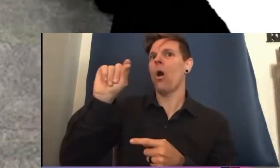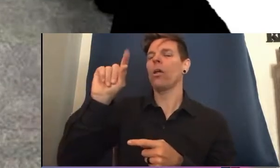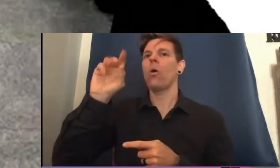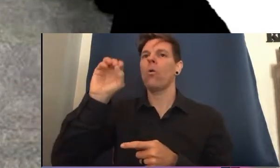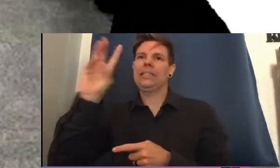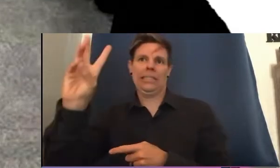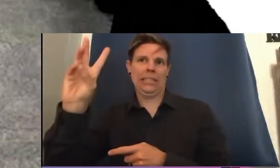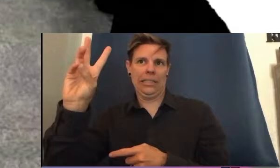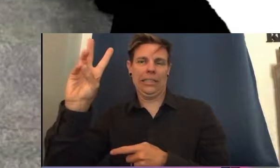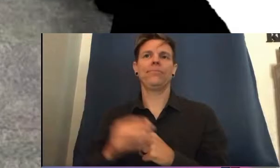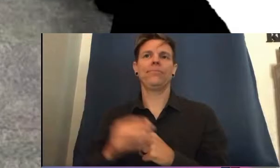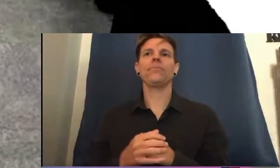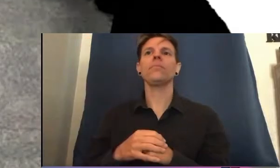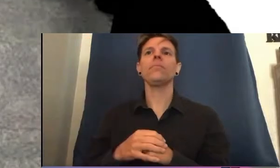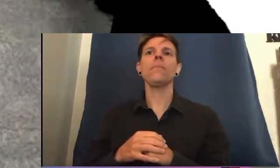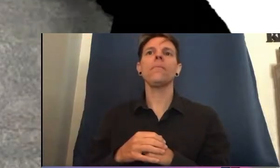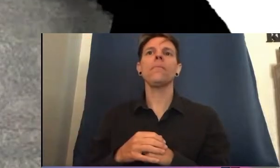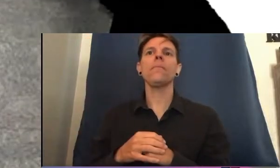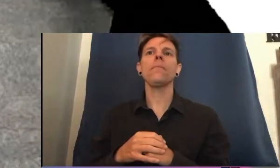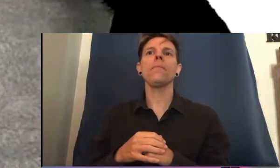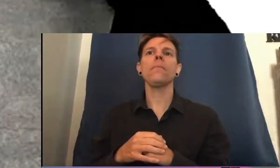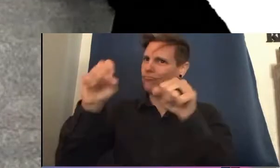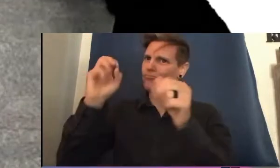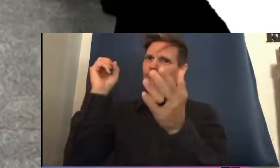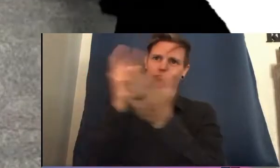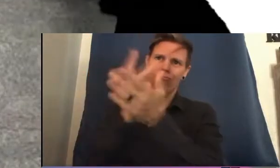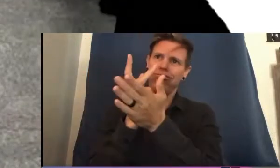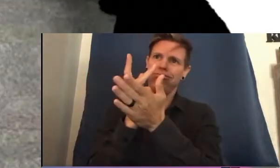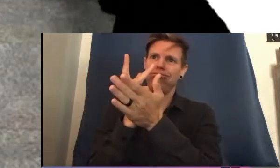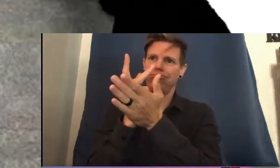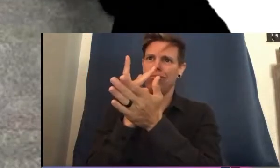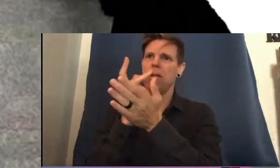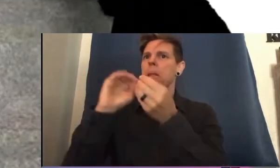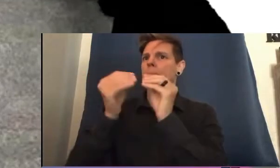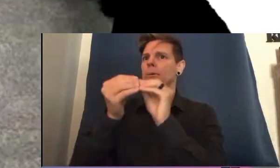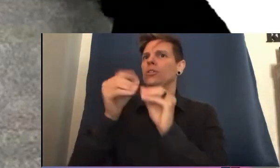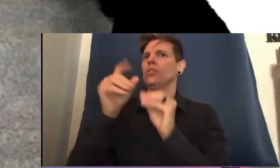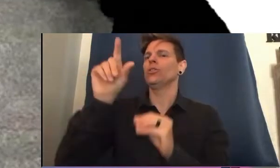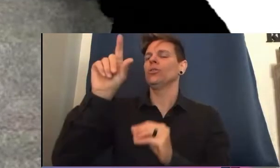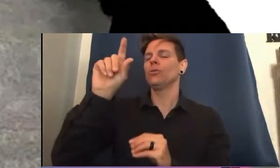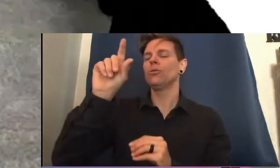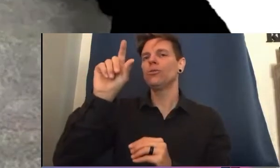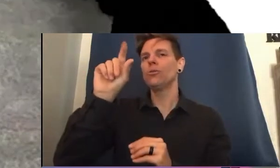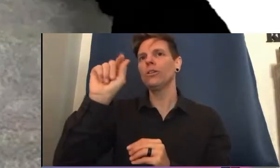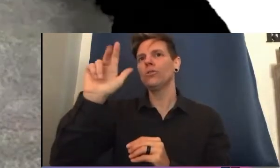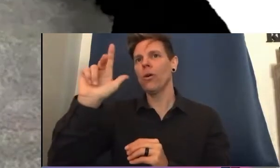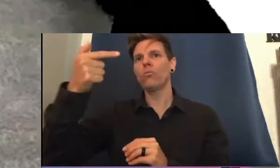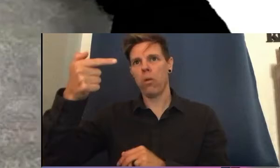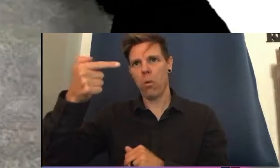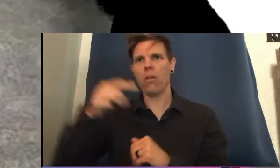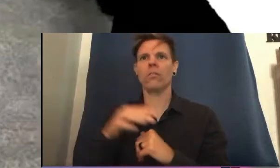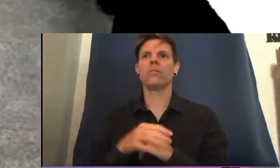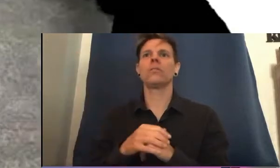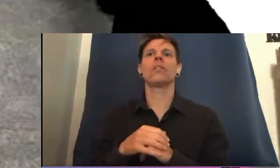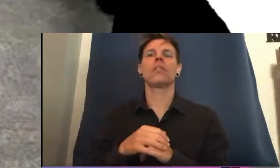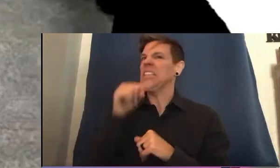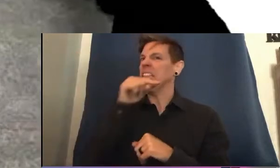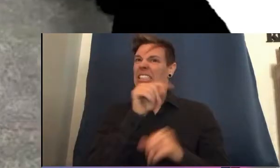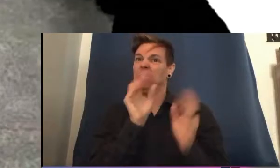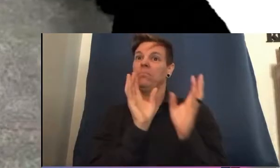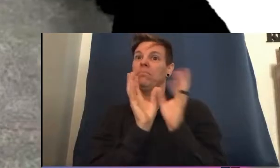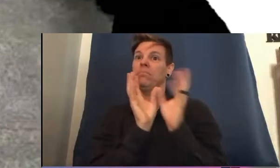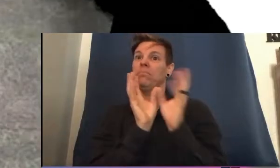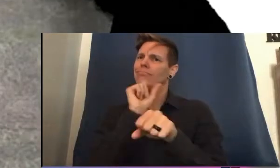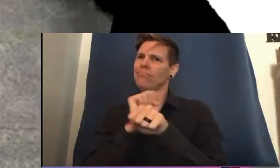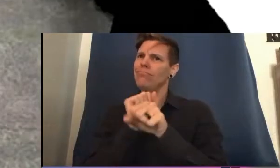June 23rd, 2021, Ms. Whelan meets and actually exceeds these requirements, as the Board of Health found